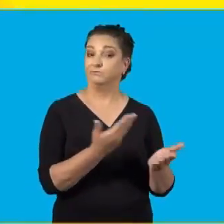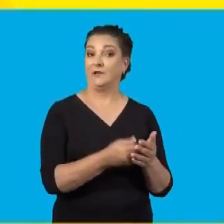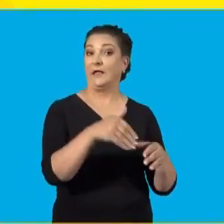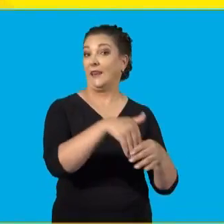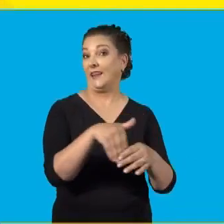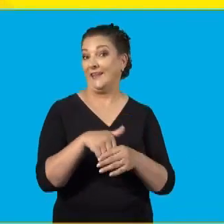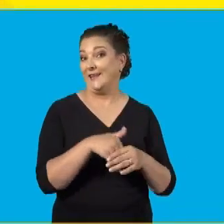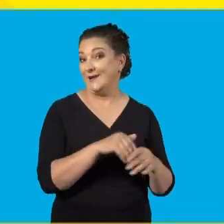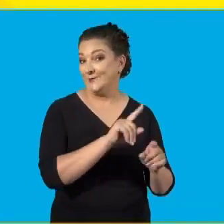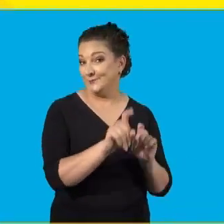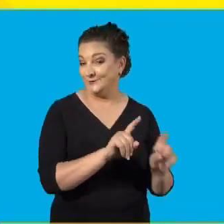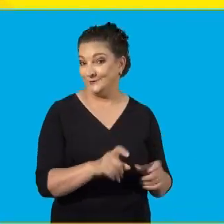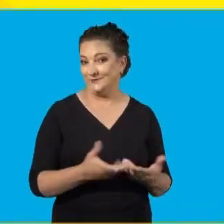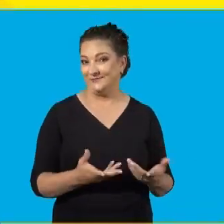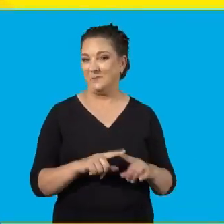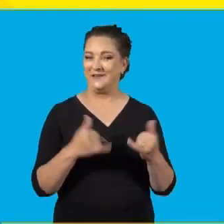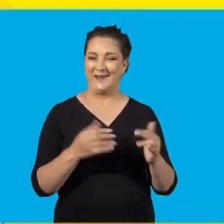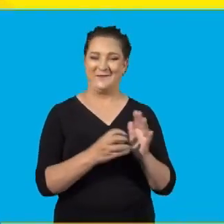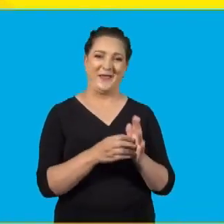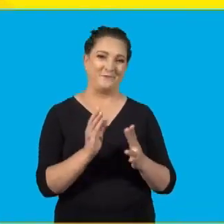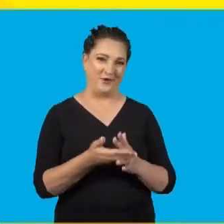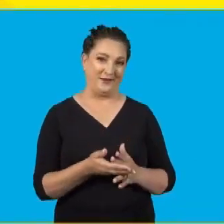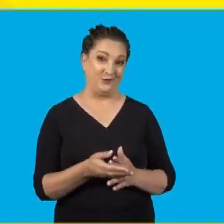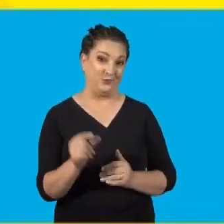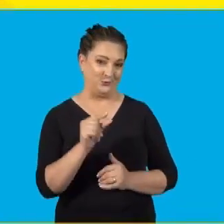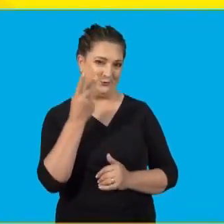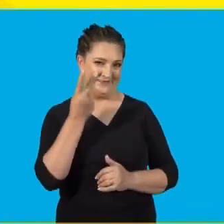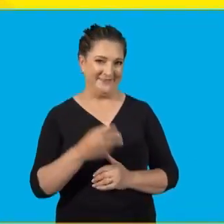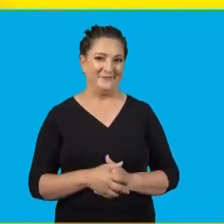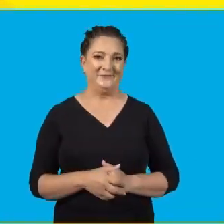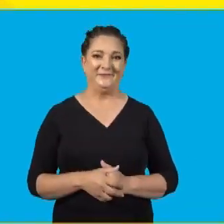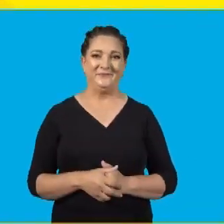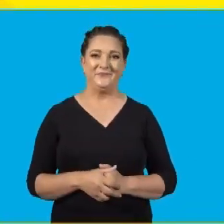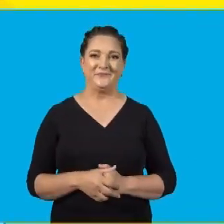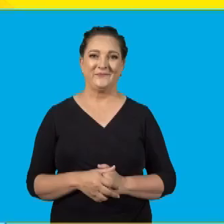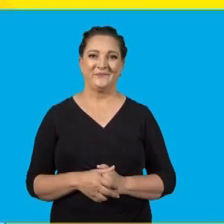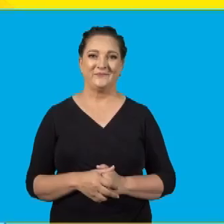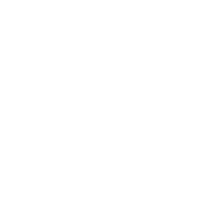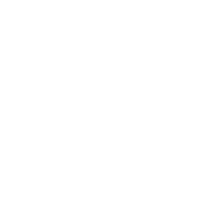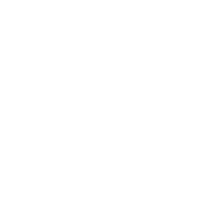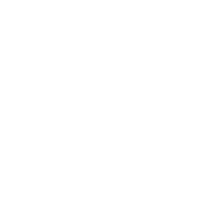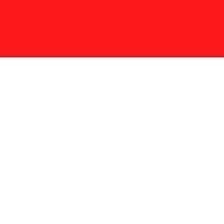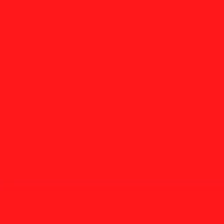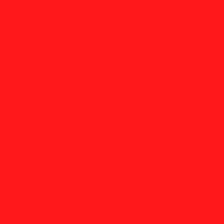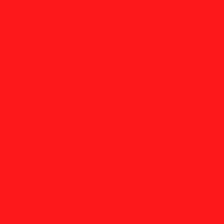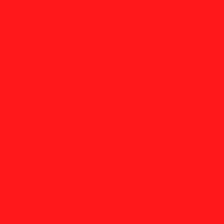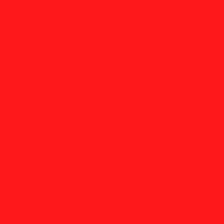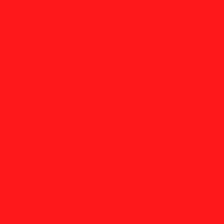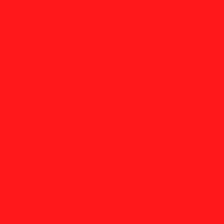of the topics that may be available. Dear learners, let's go for an ad break, and I'll see you shortly.